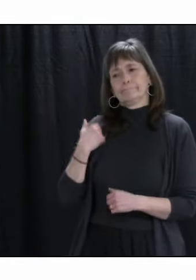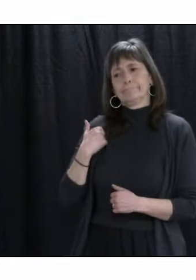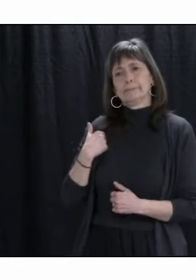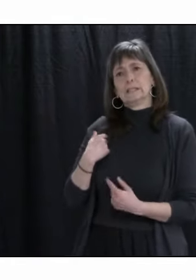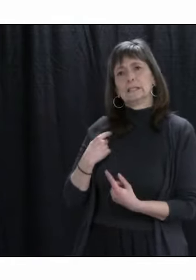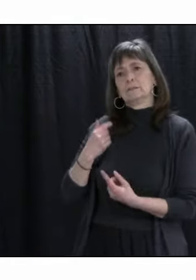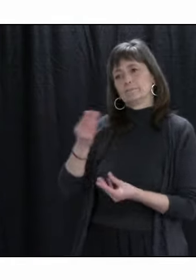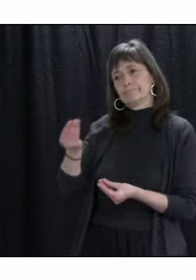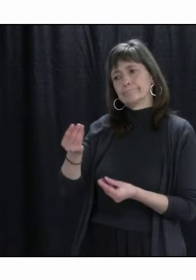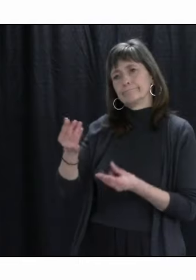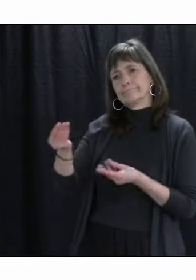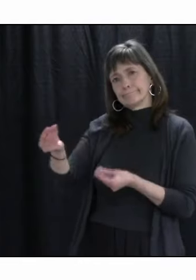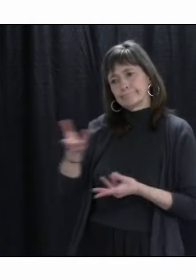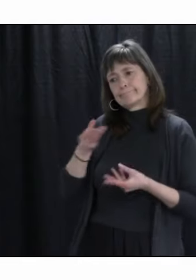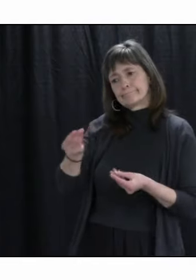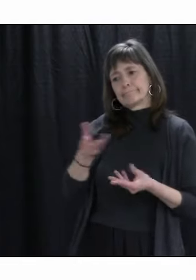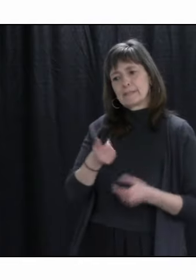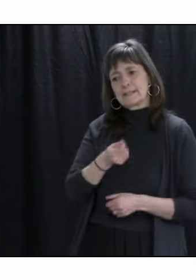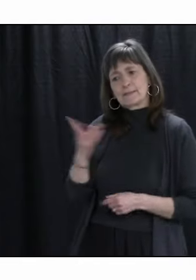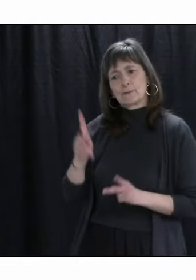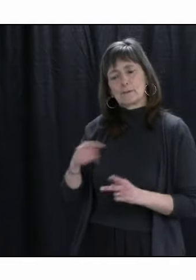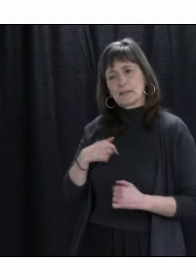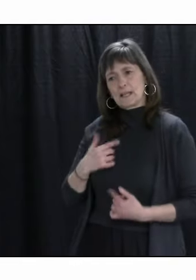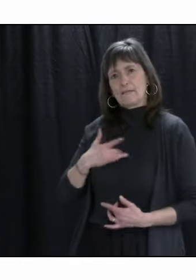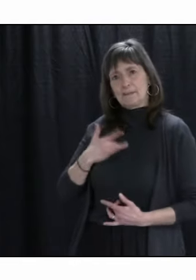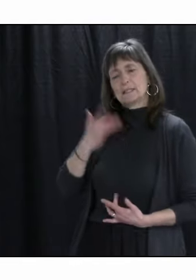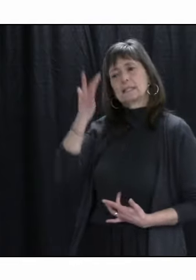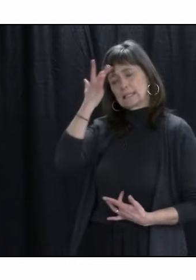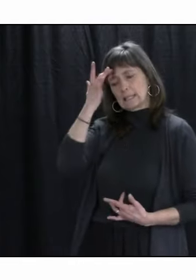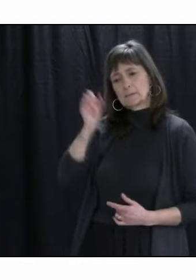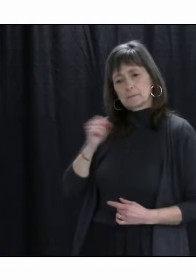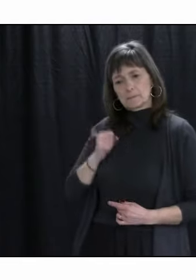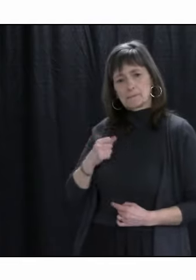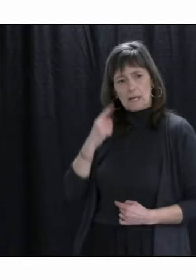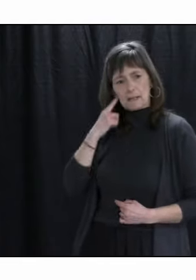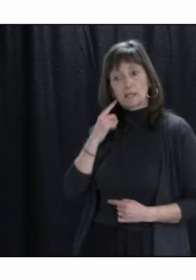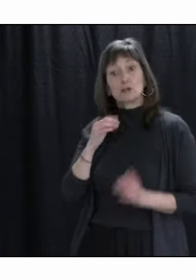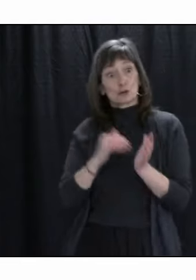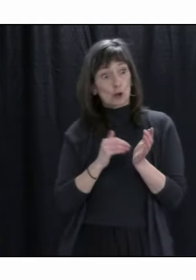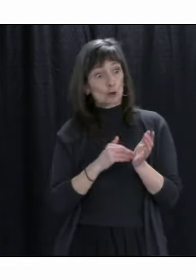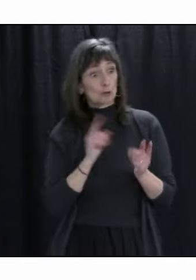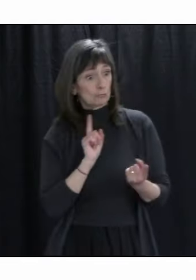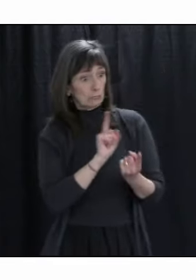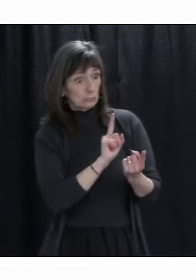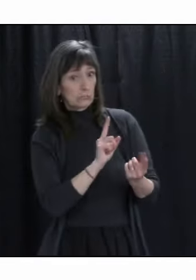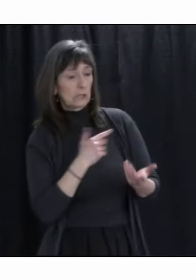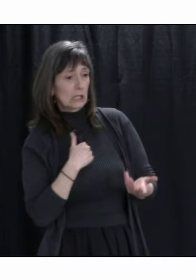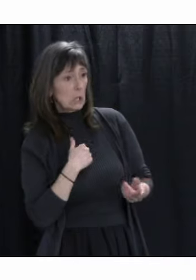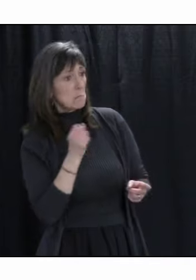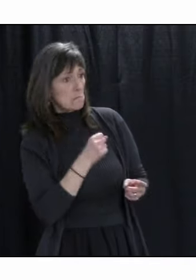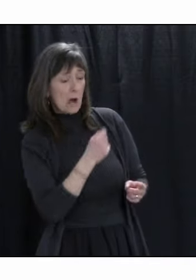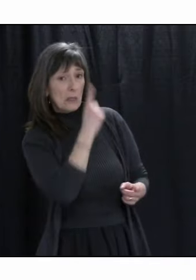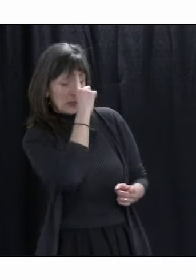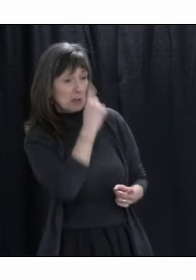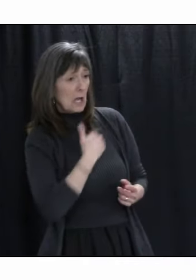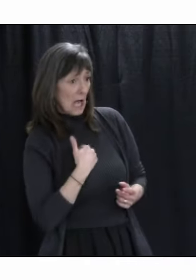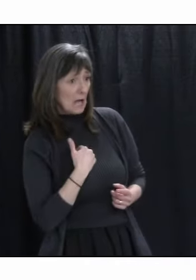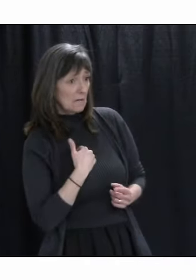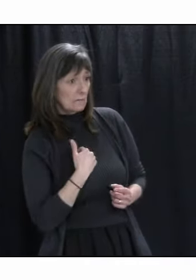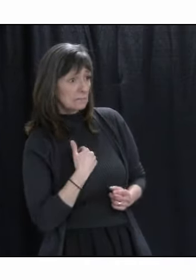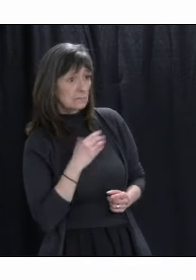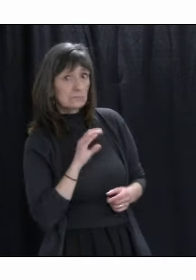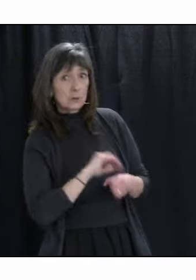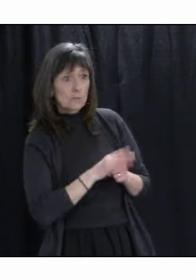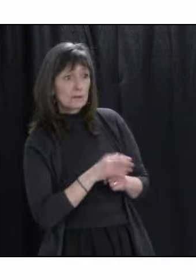COVID-19. One person even went to a doctor who said, yes, I'm pretty sure you have COVID-19. But when they went to go get tested,